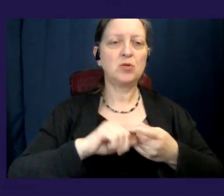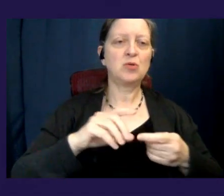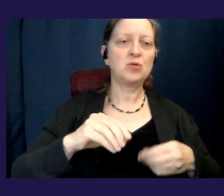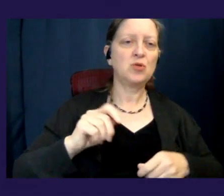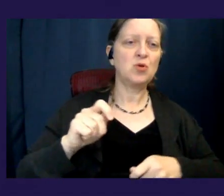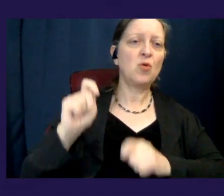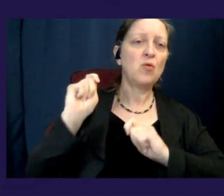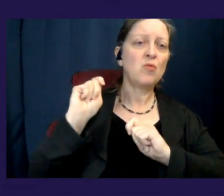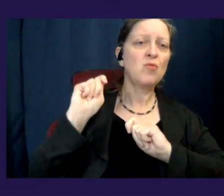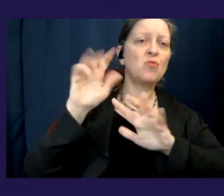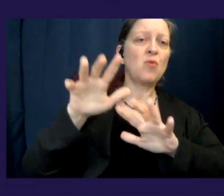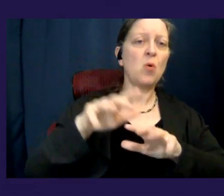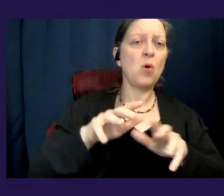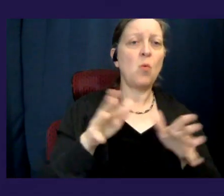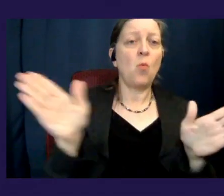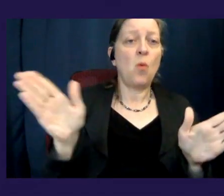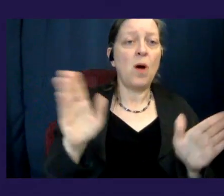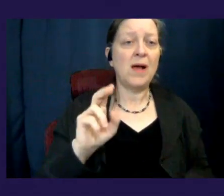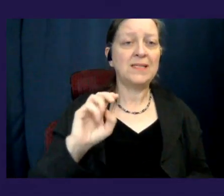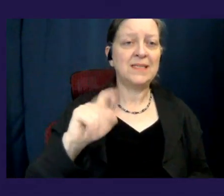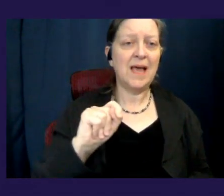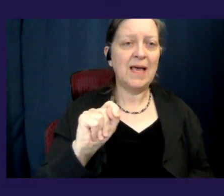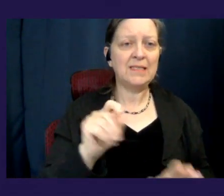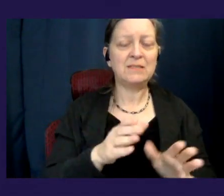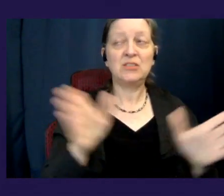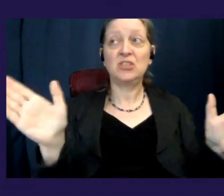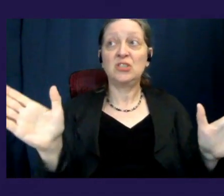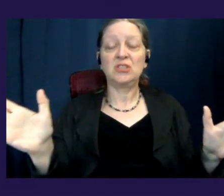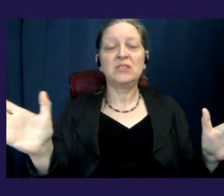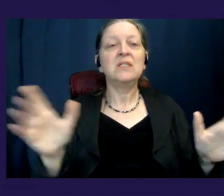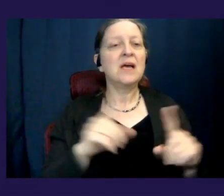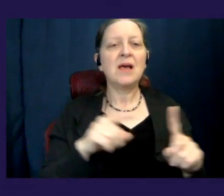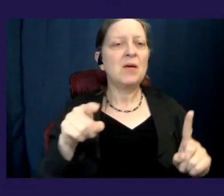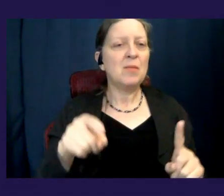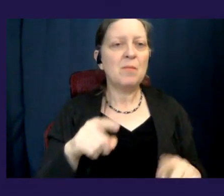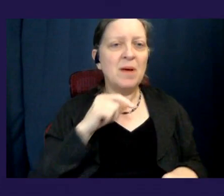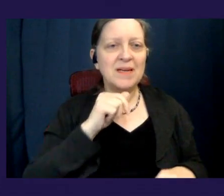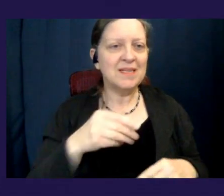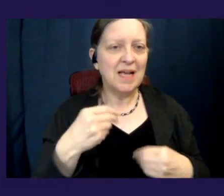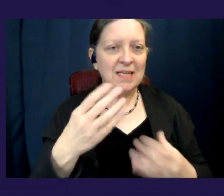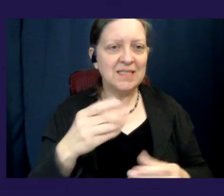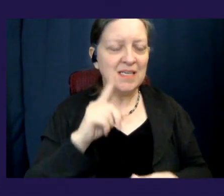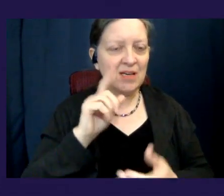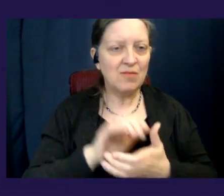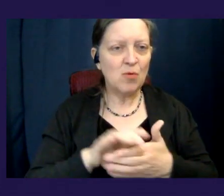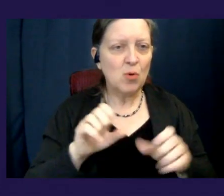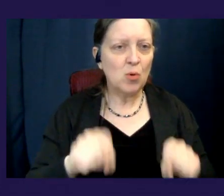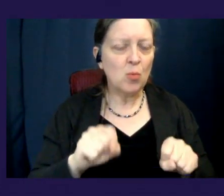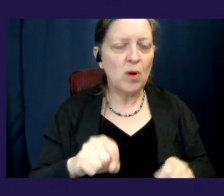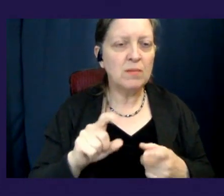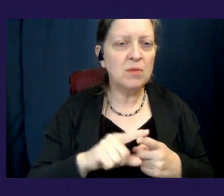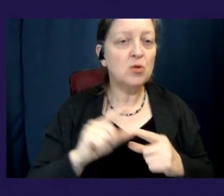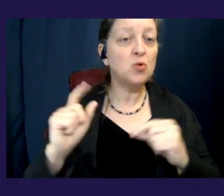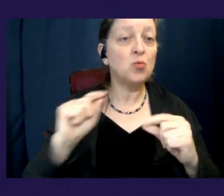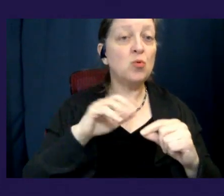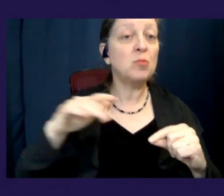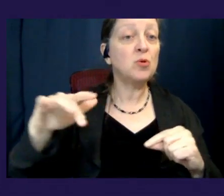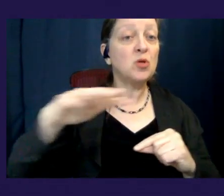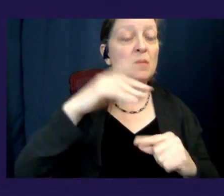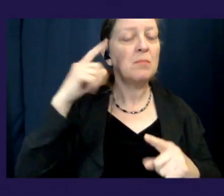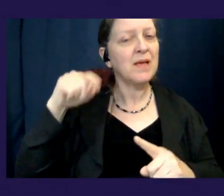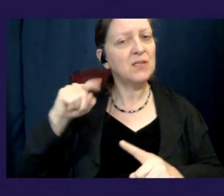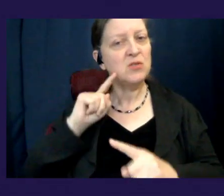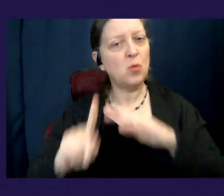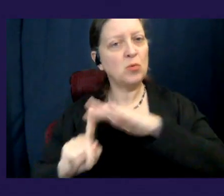to rumors that are circulating, because those rumors that are circulating appear on an external website or an